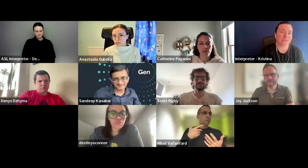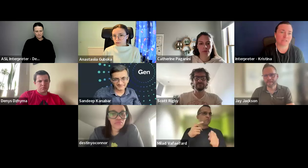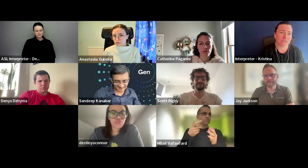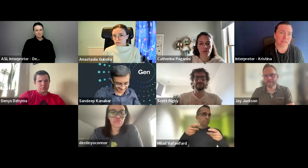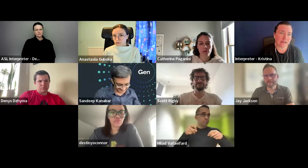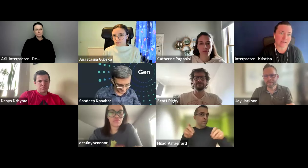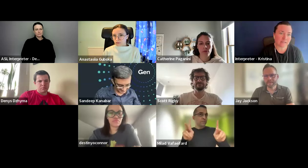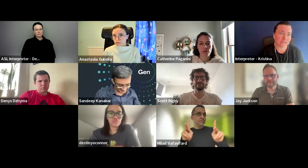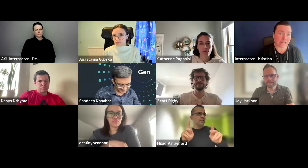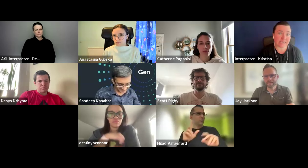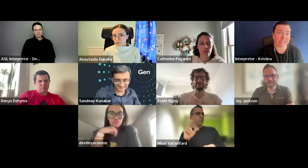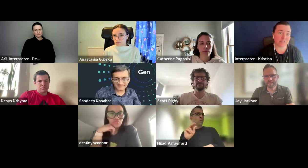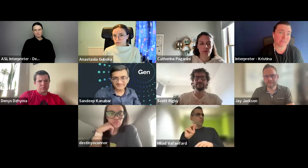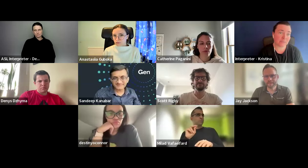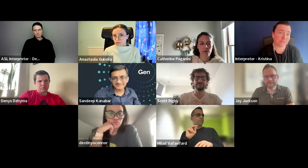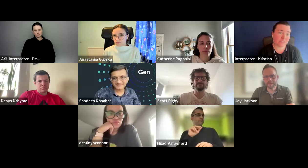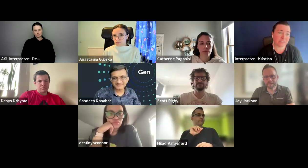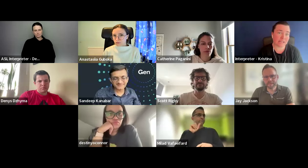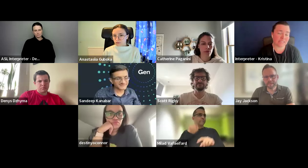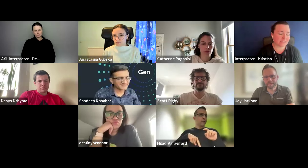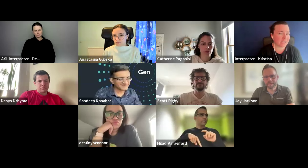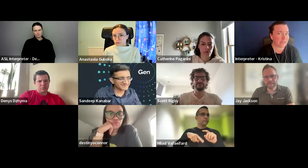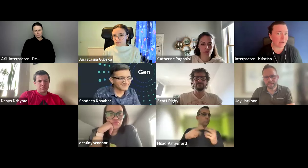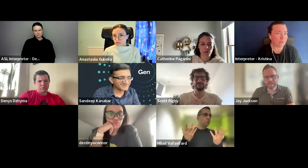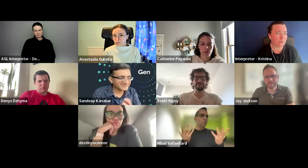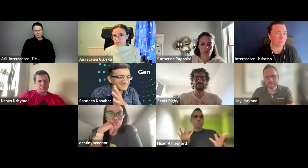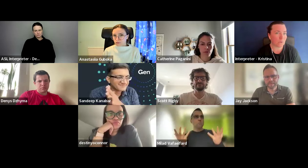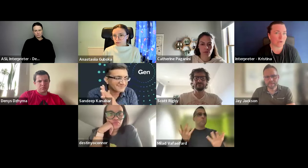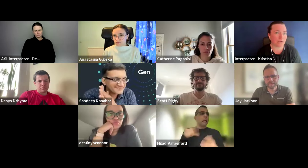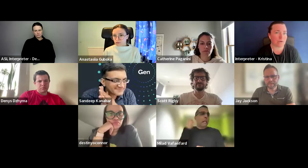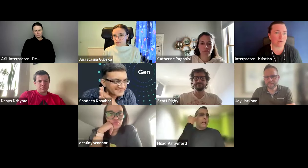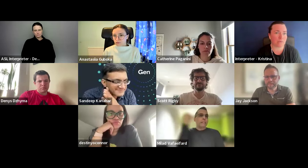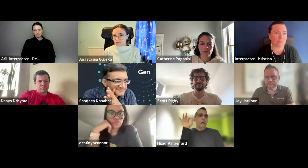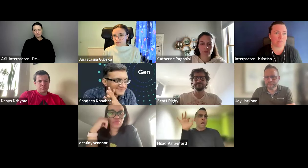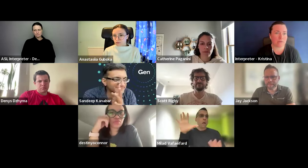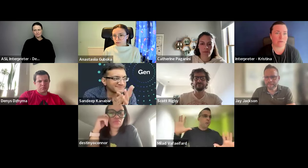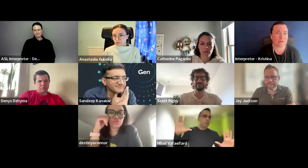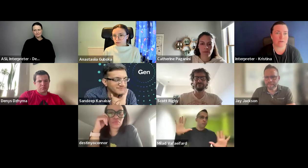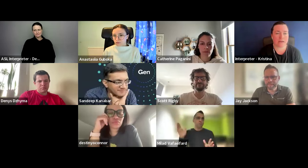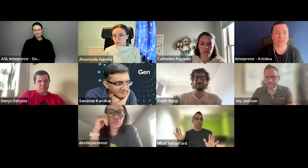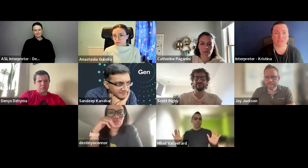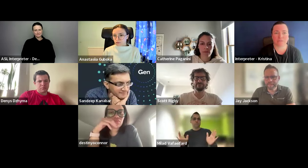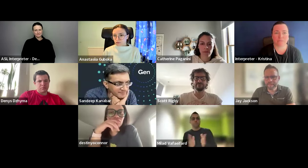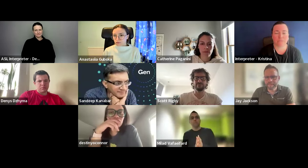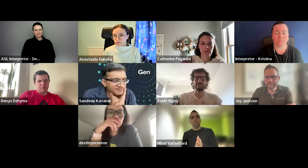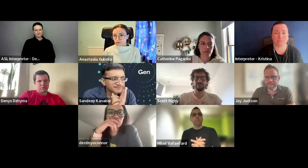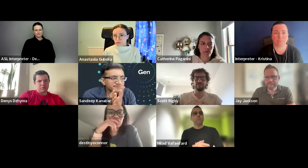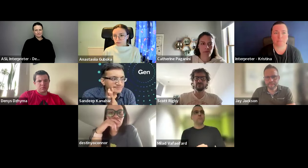video such as that, signing different specific signs, is that allowed or no? I